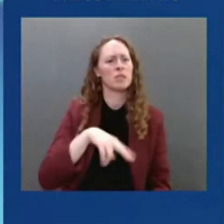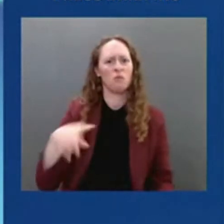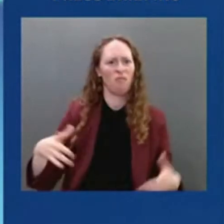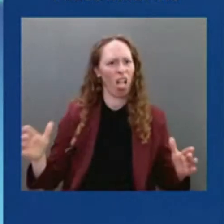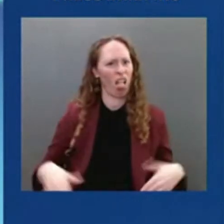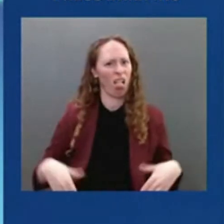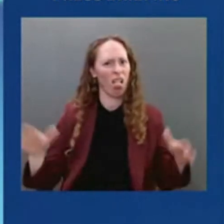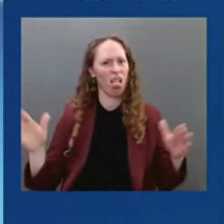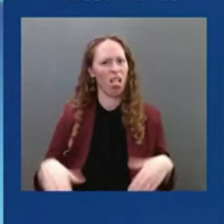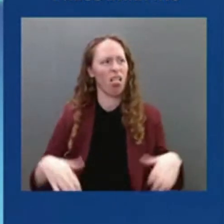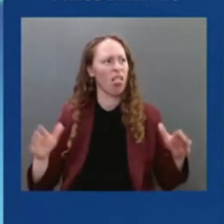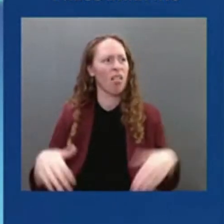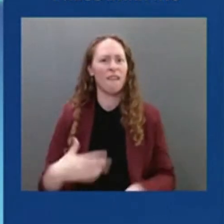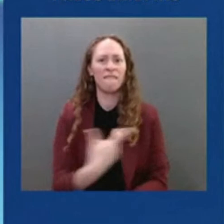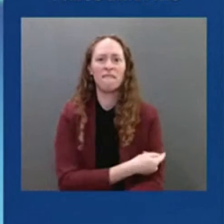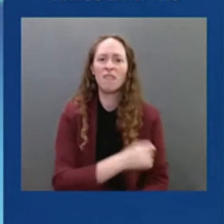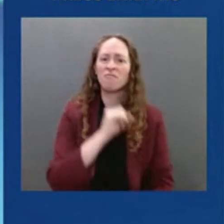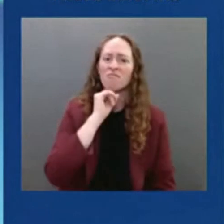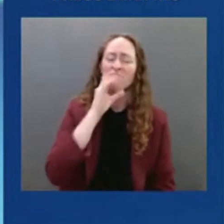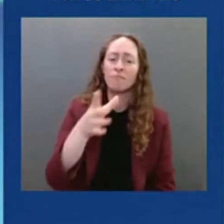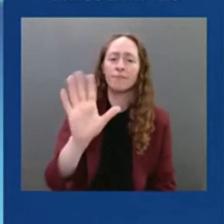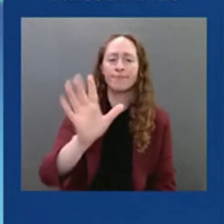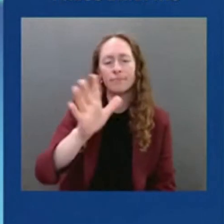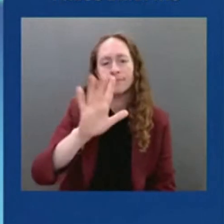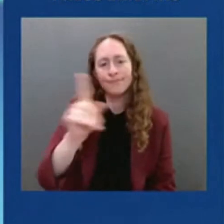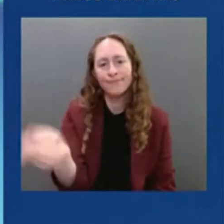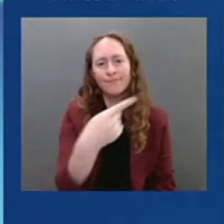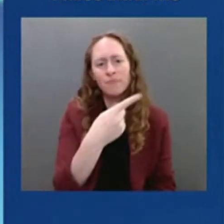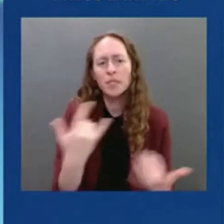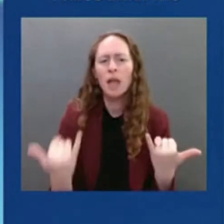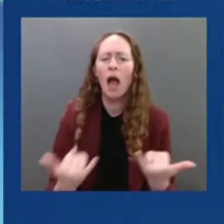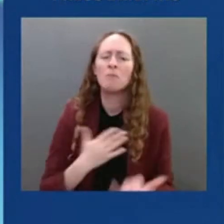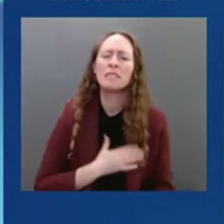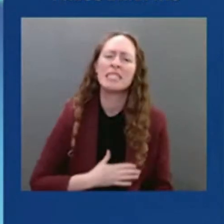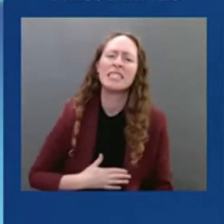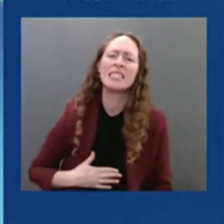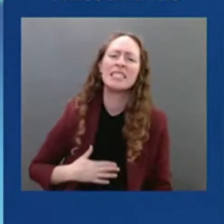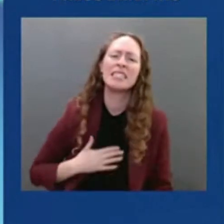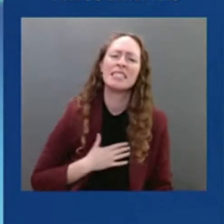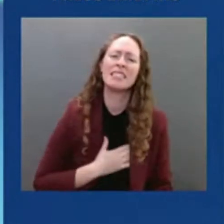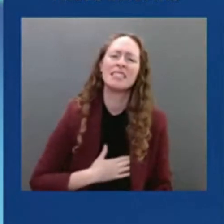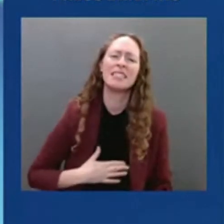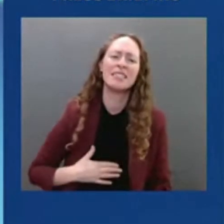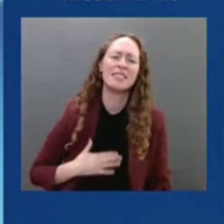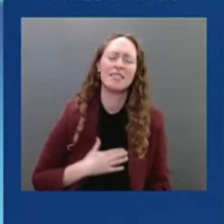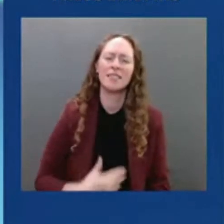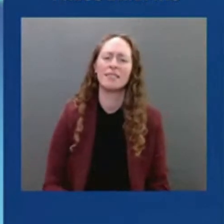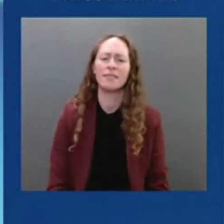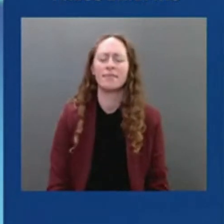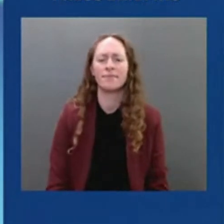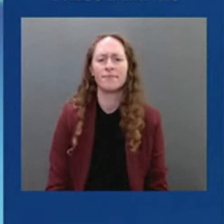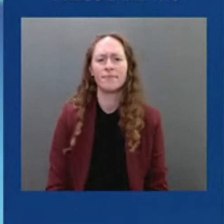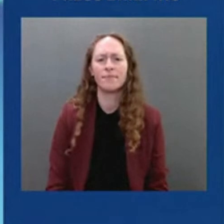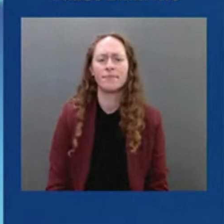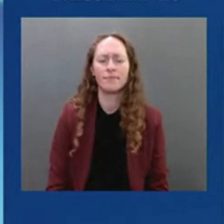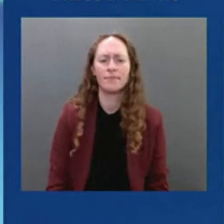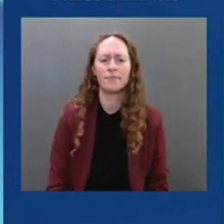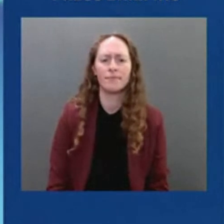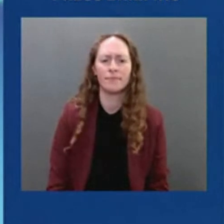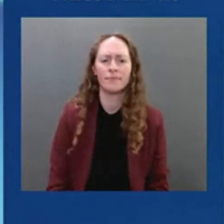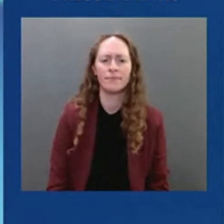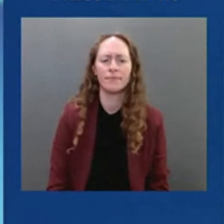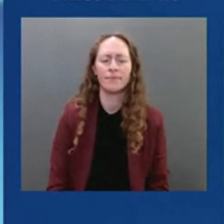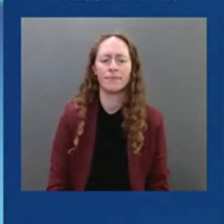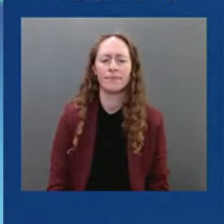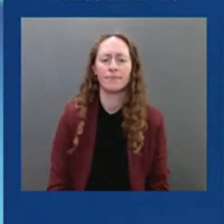your first booster or second booster, wherever you are in your vaccination schedule. If you've not gotten a vaccine shot this year, go